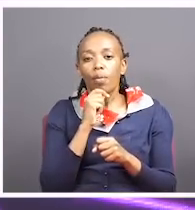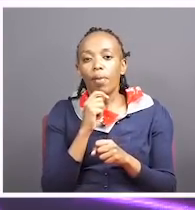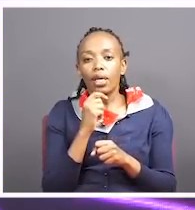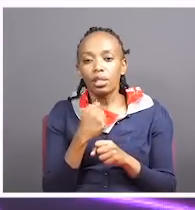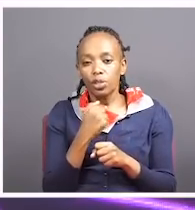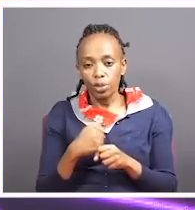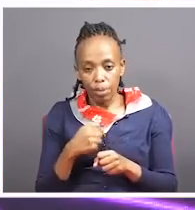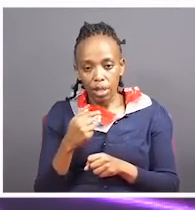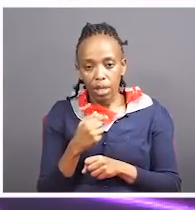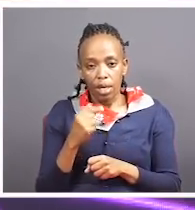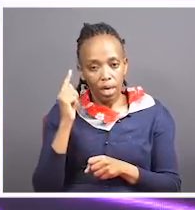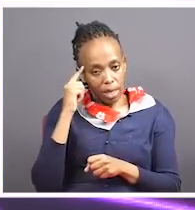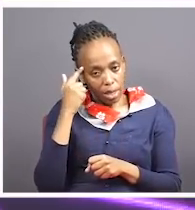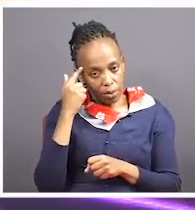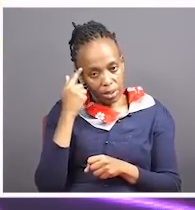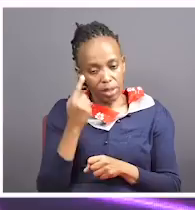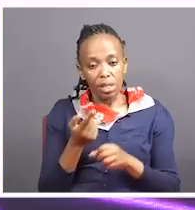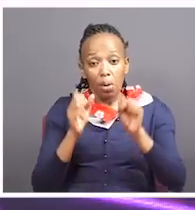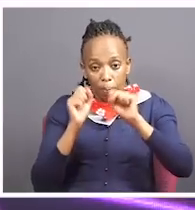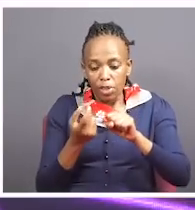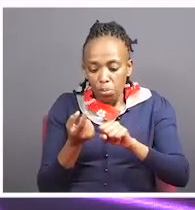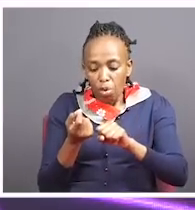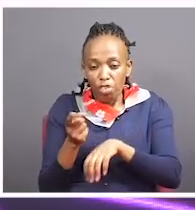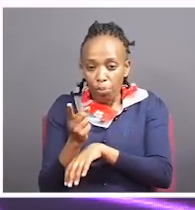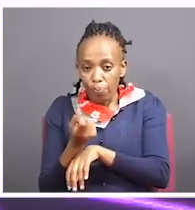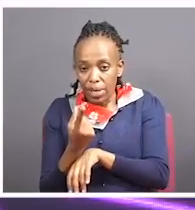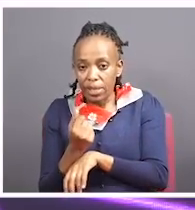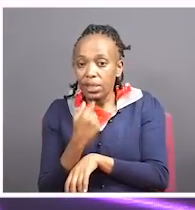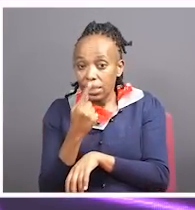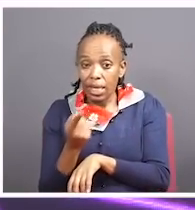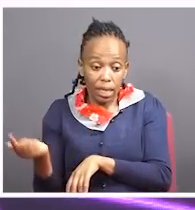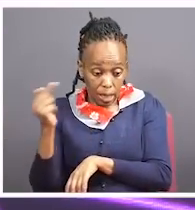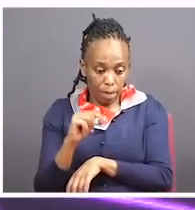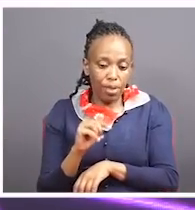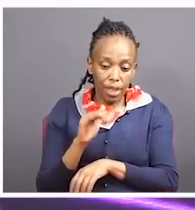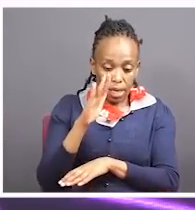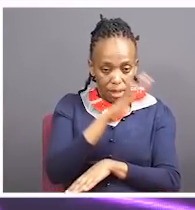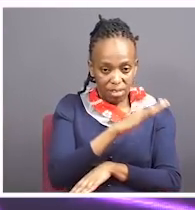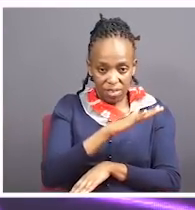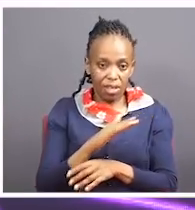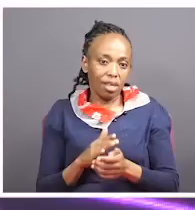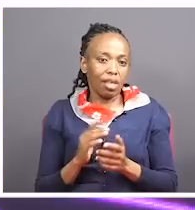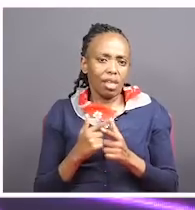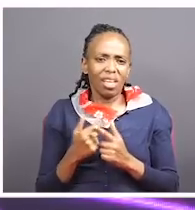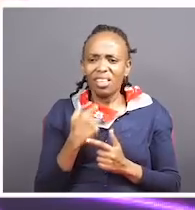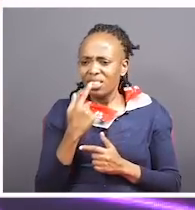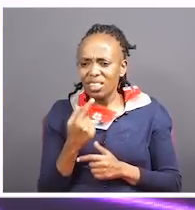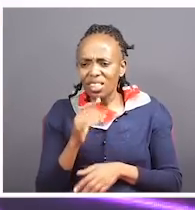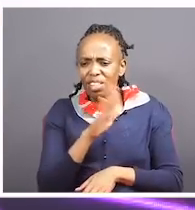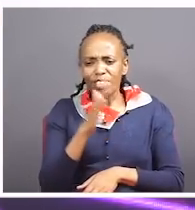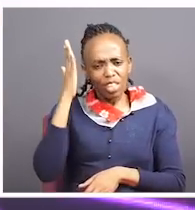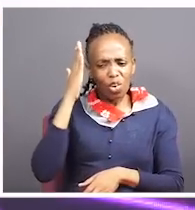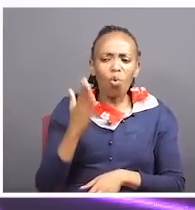man told me, I thought it would take just a few minutes. He said, no, I took it in the morning. He said, come in the evening. I said,